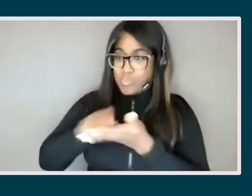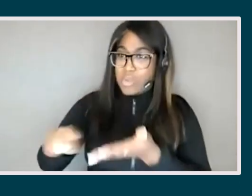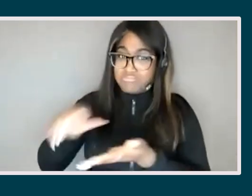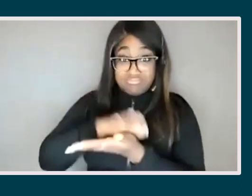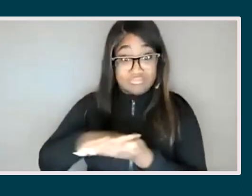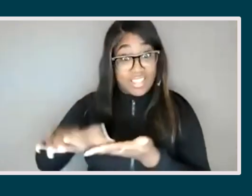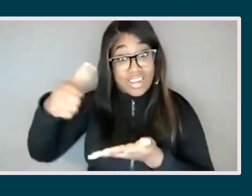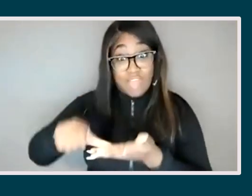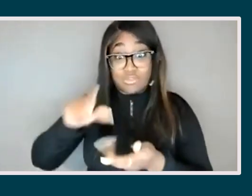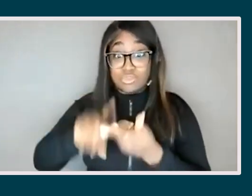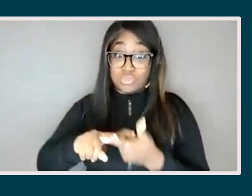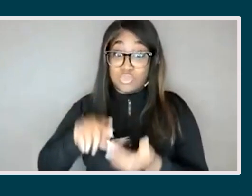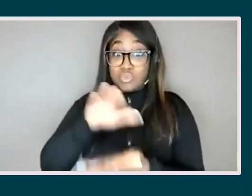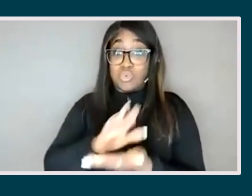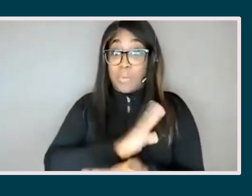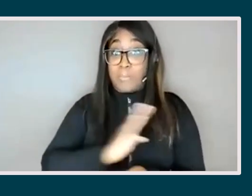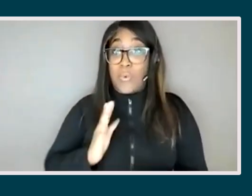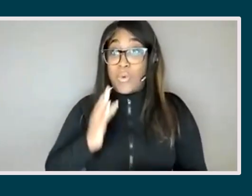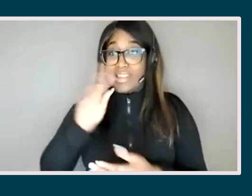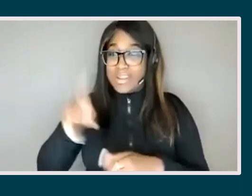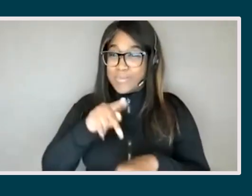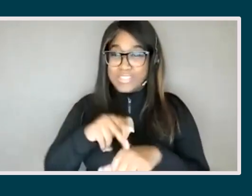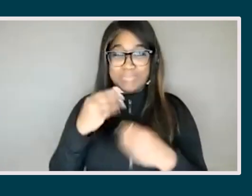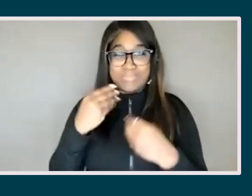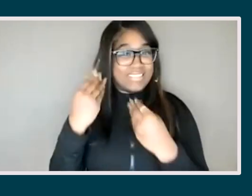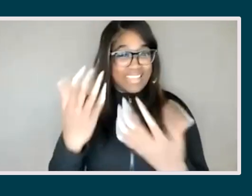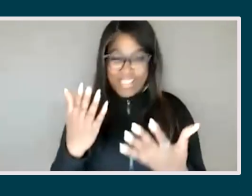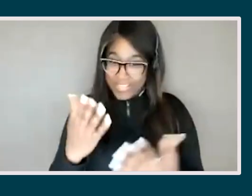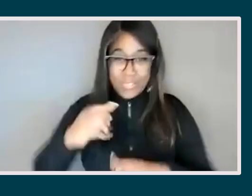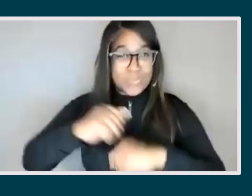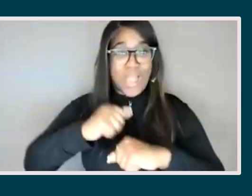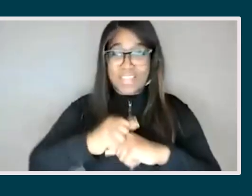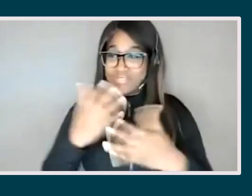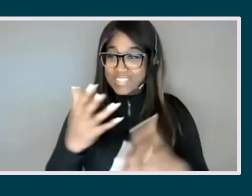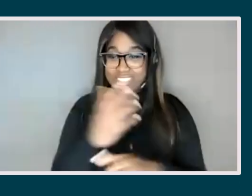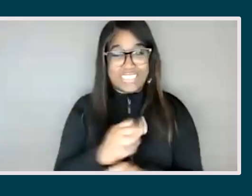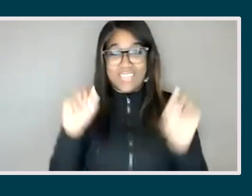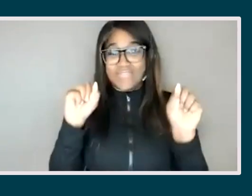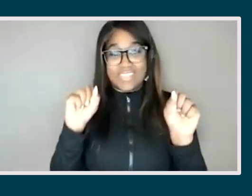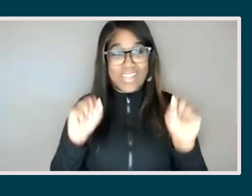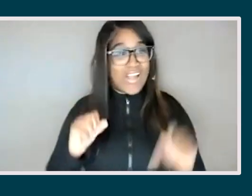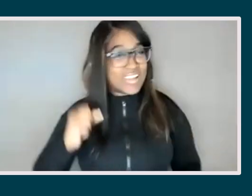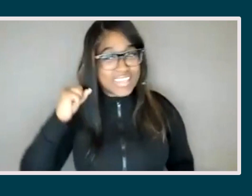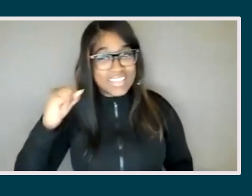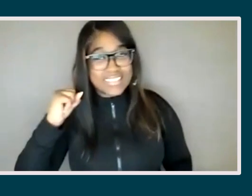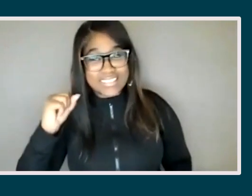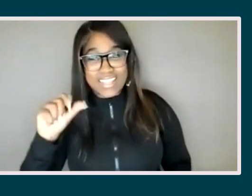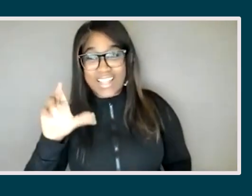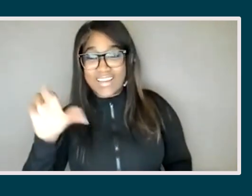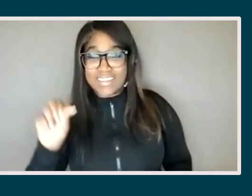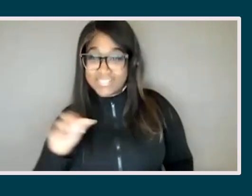And I'm here to tell you that the rocks were saved. Yes. So it's something that we learn and teach. Laura, what's coming up for